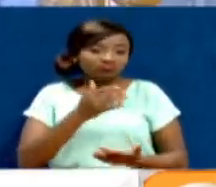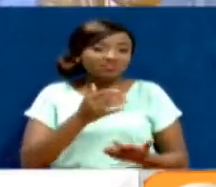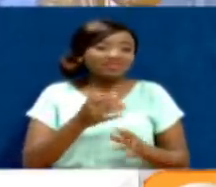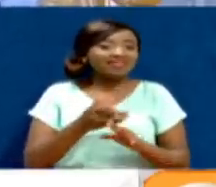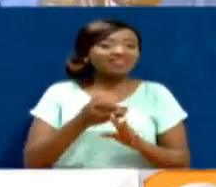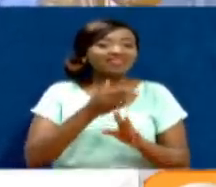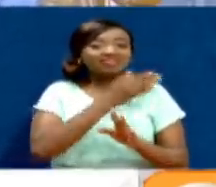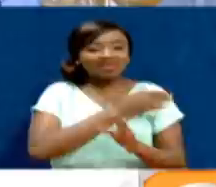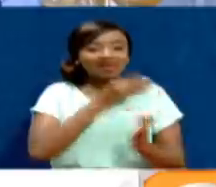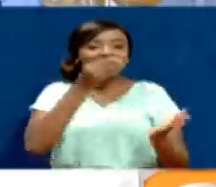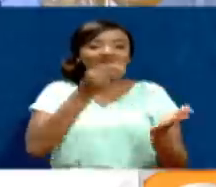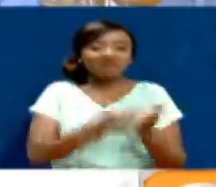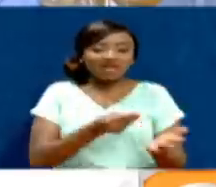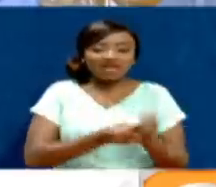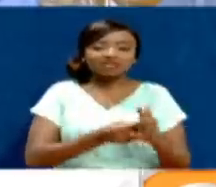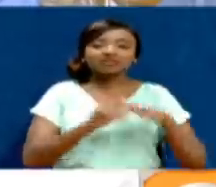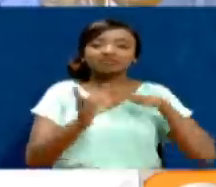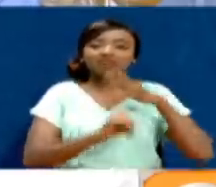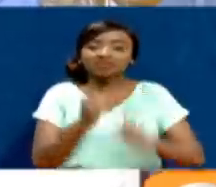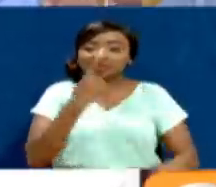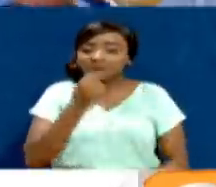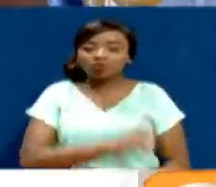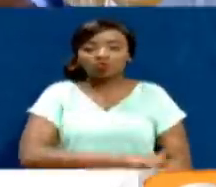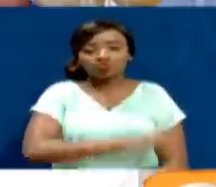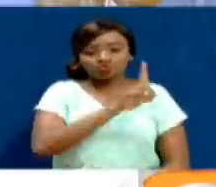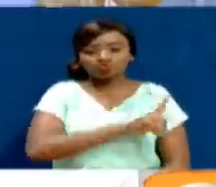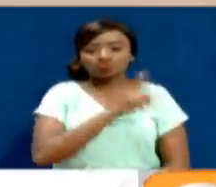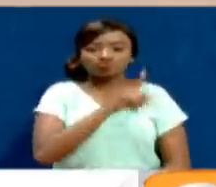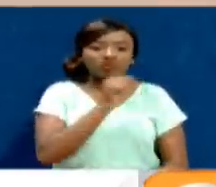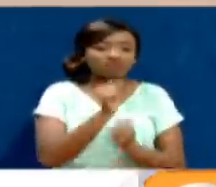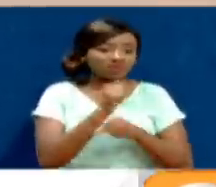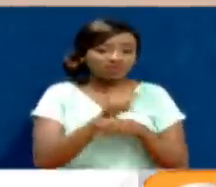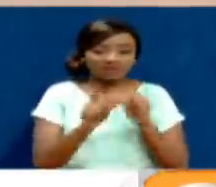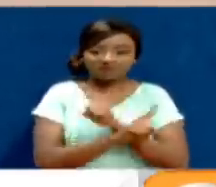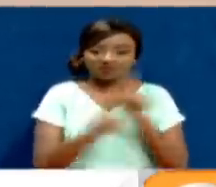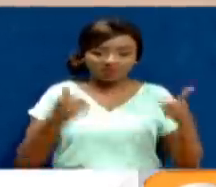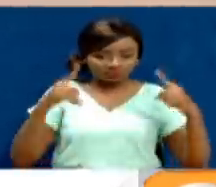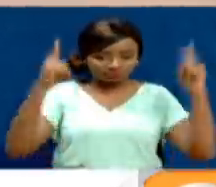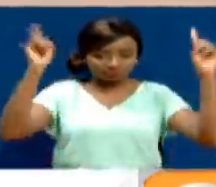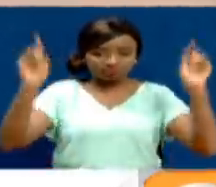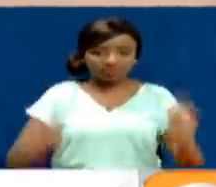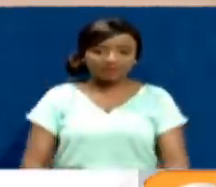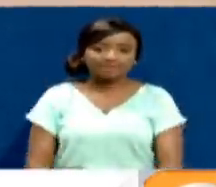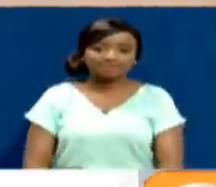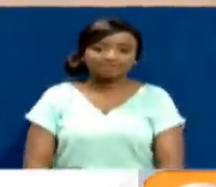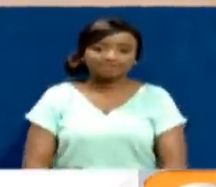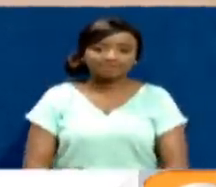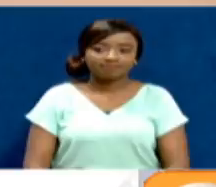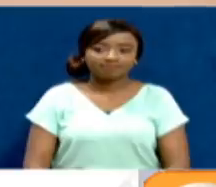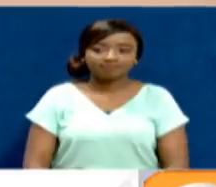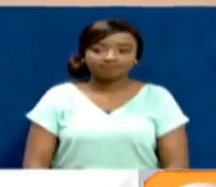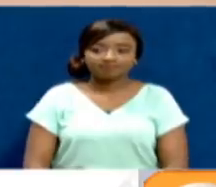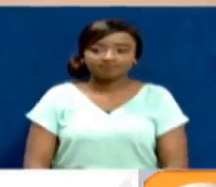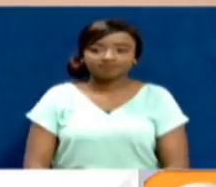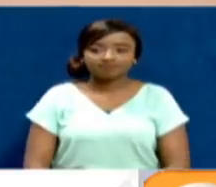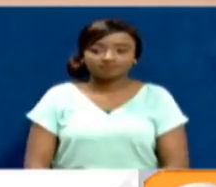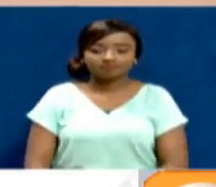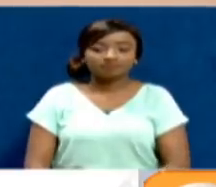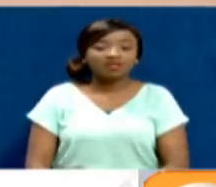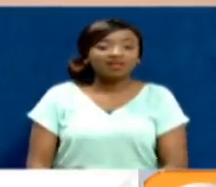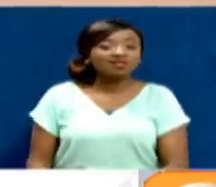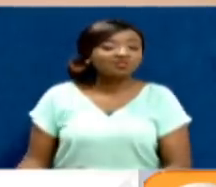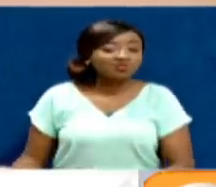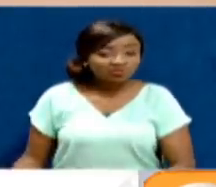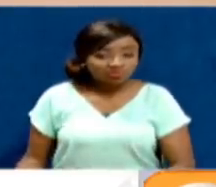the then Finance Minister Uhuru Muigai Kenyatta. Okay. I get you. Leo, yeah. The Metropolitan Ministry that time.